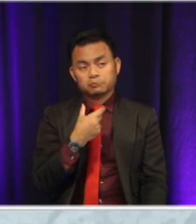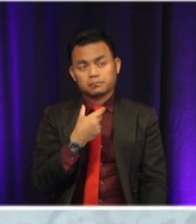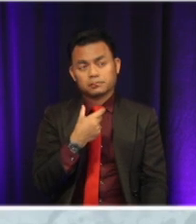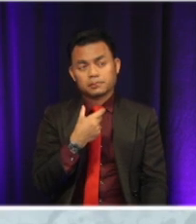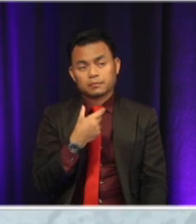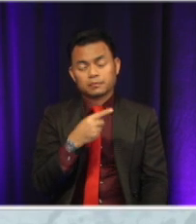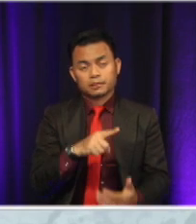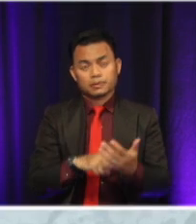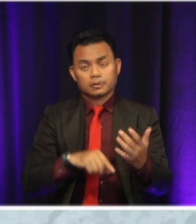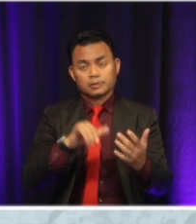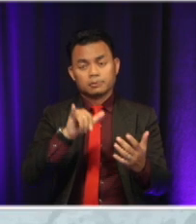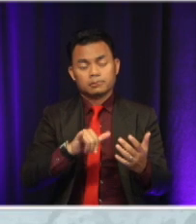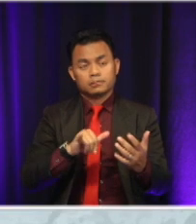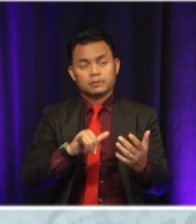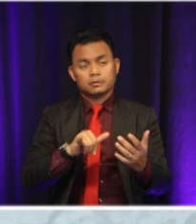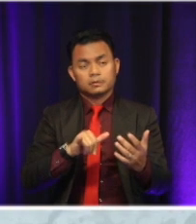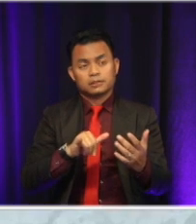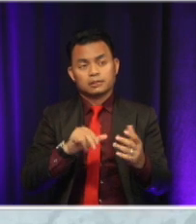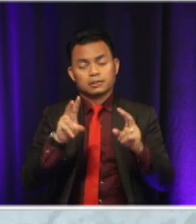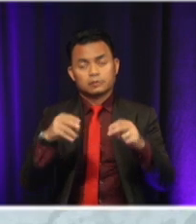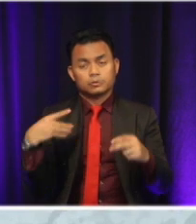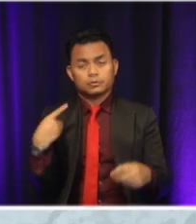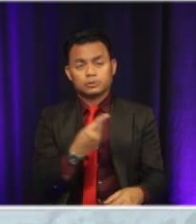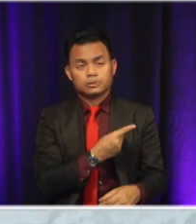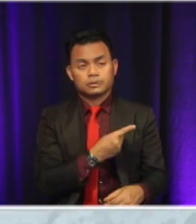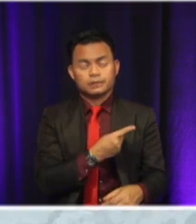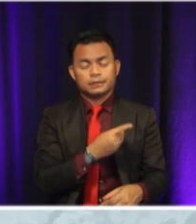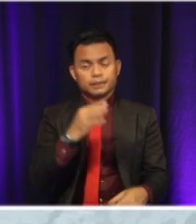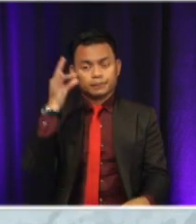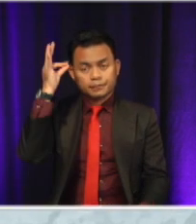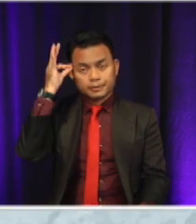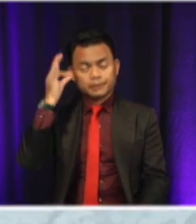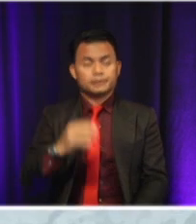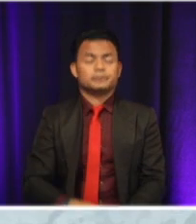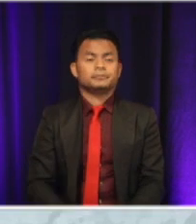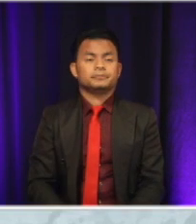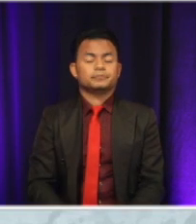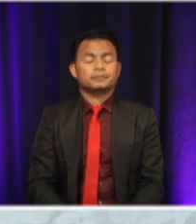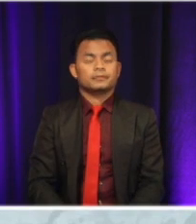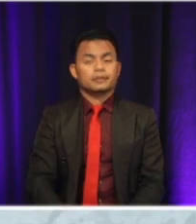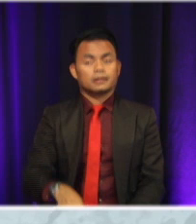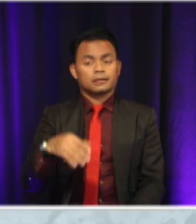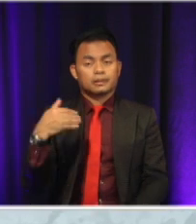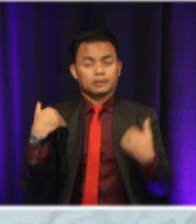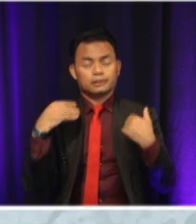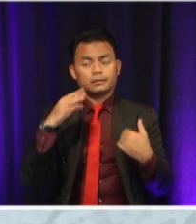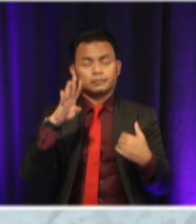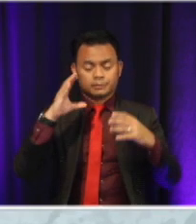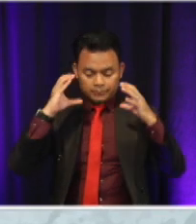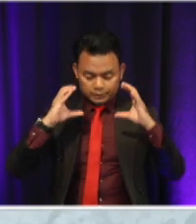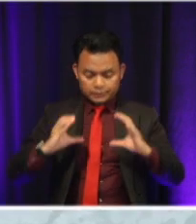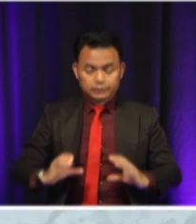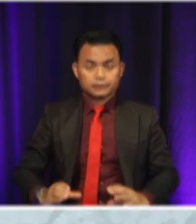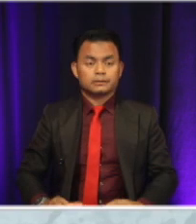described as a sad moment? And for Hope Springs, you would obviously mention the 4 characters, the 4 children